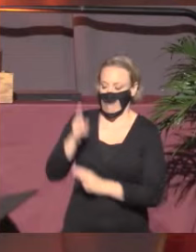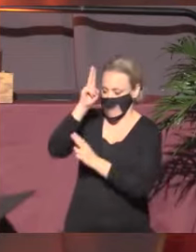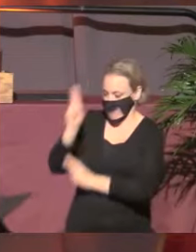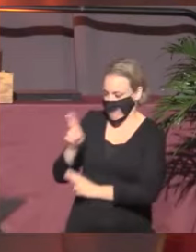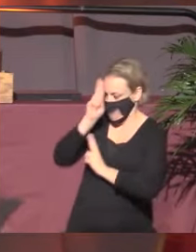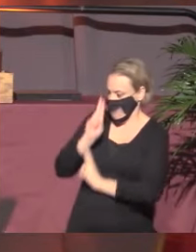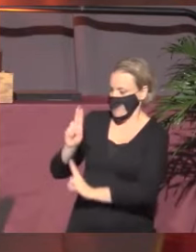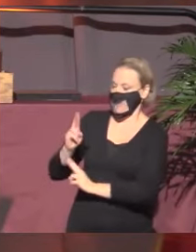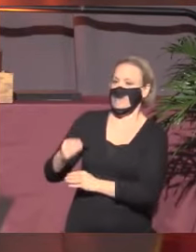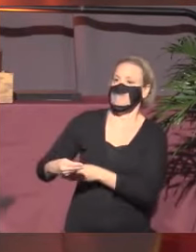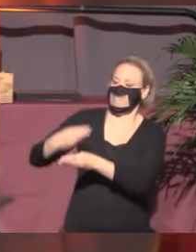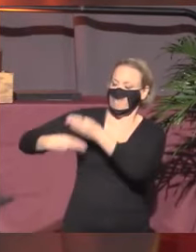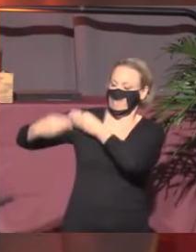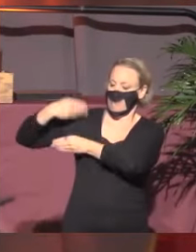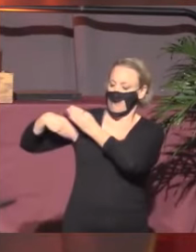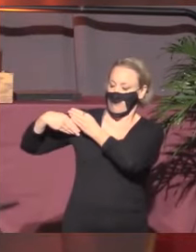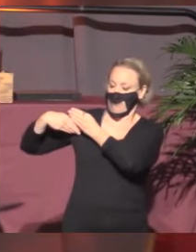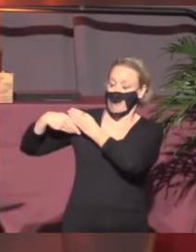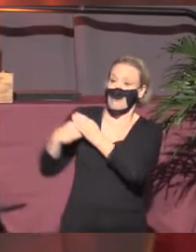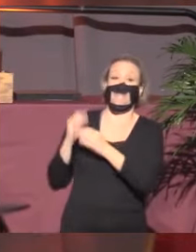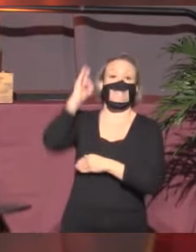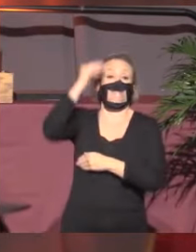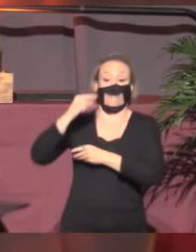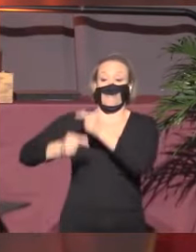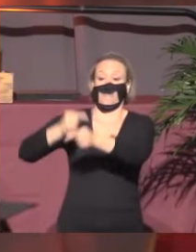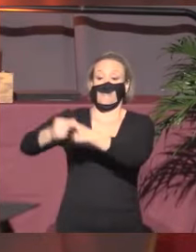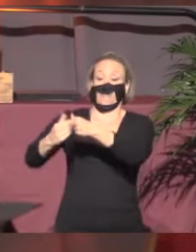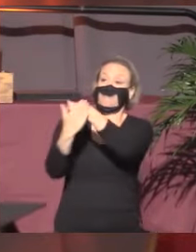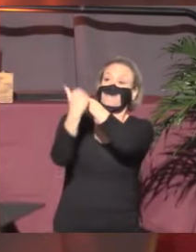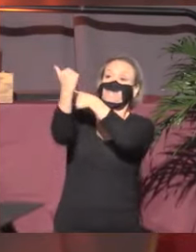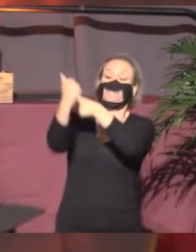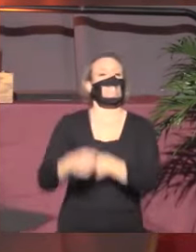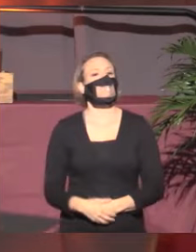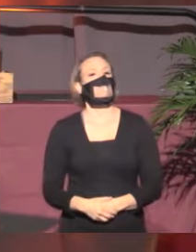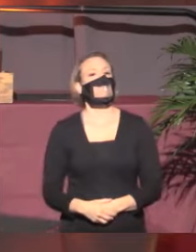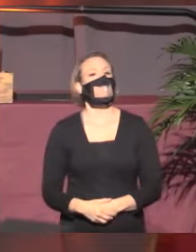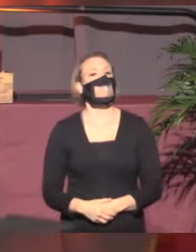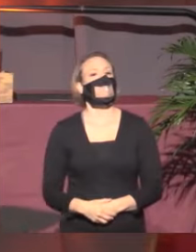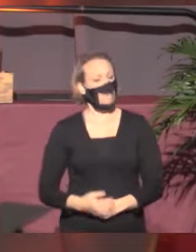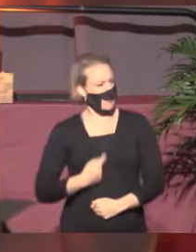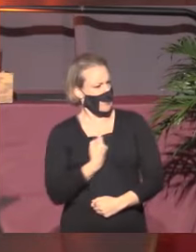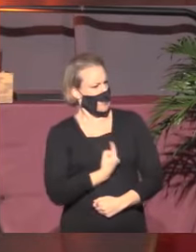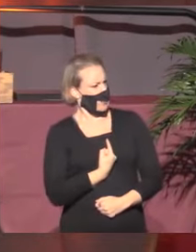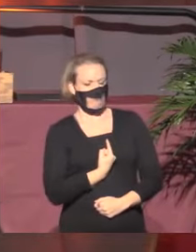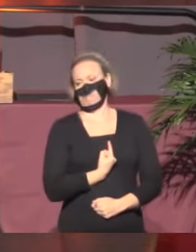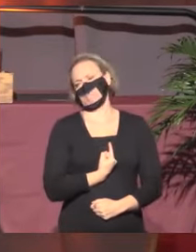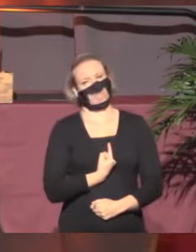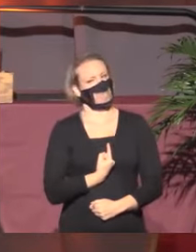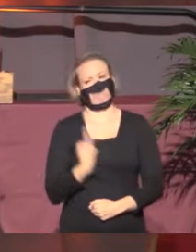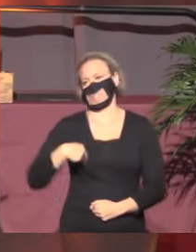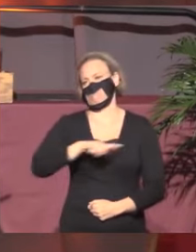as we hear the call to future generations. We don't stand alone. Take a